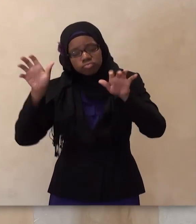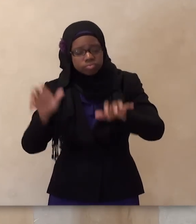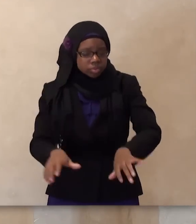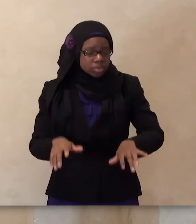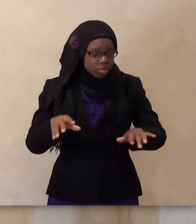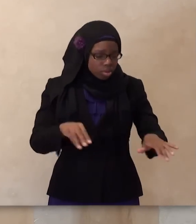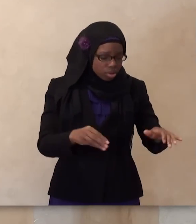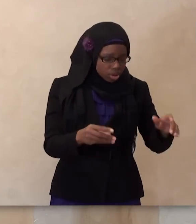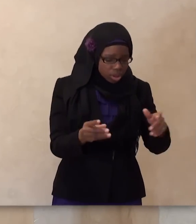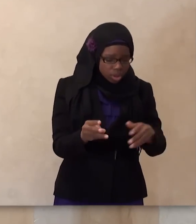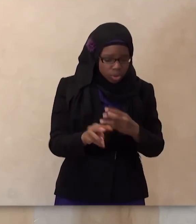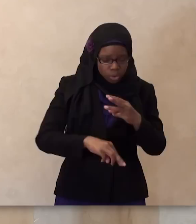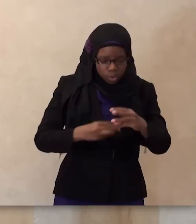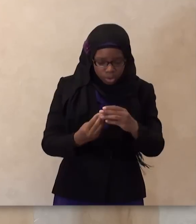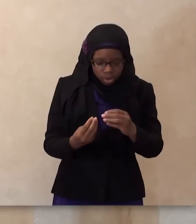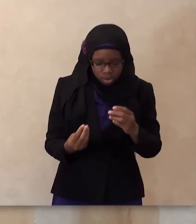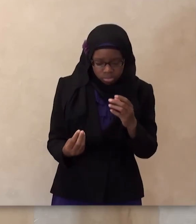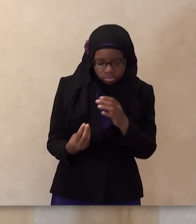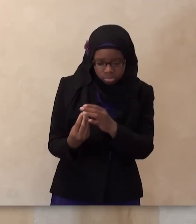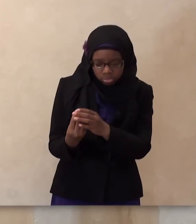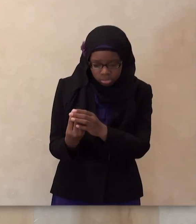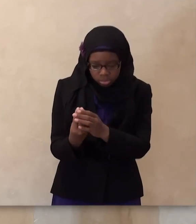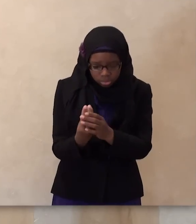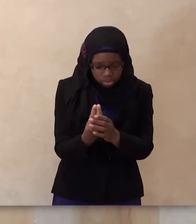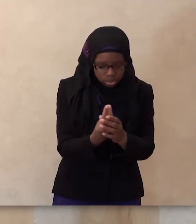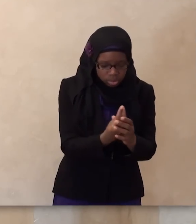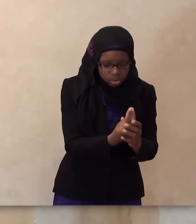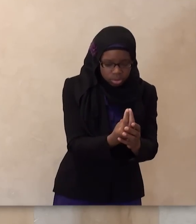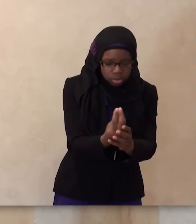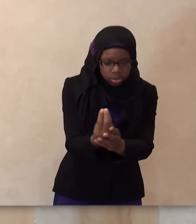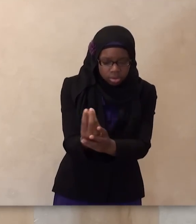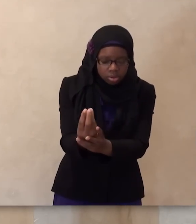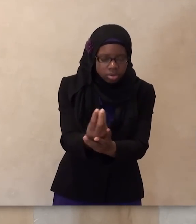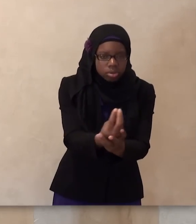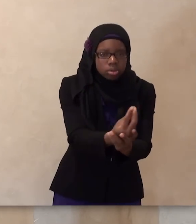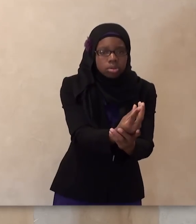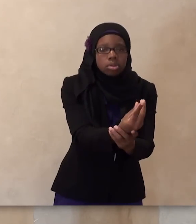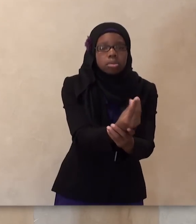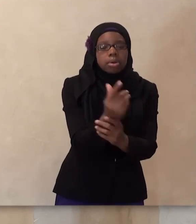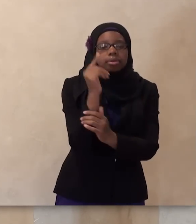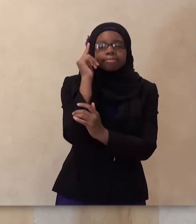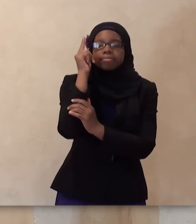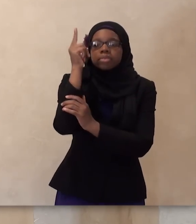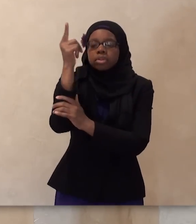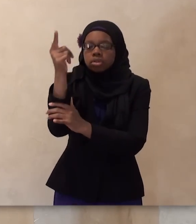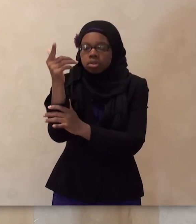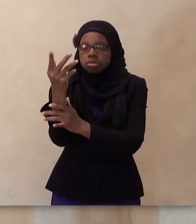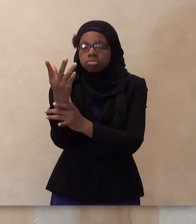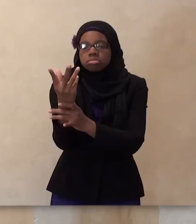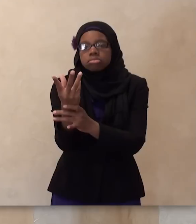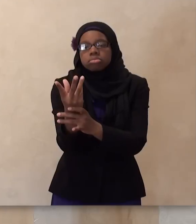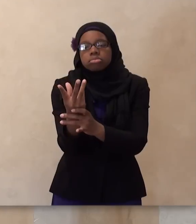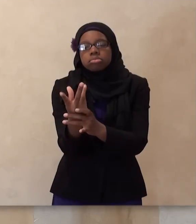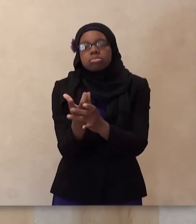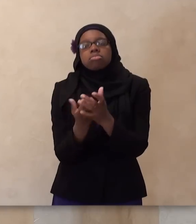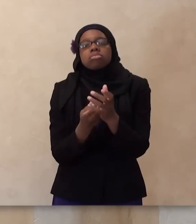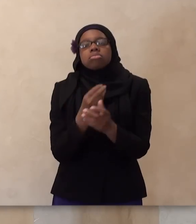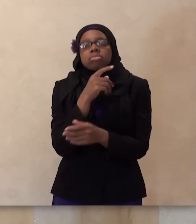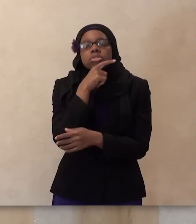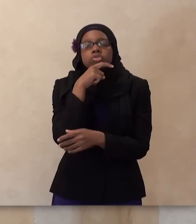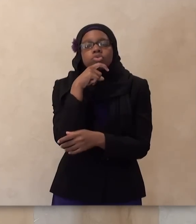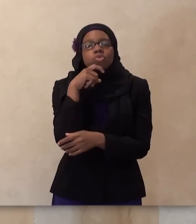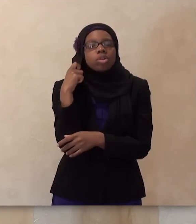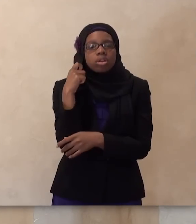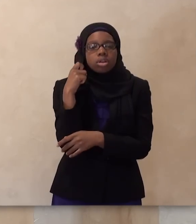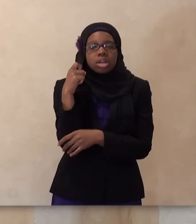of the earth mingles with it and becomes fresh and green, but later it becomes dry and broken pieces, which